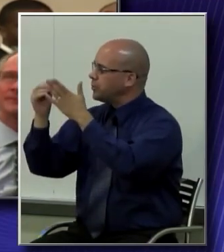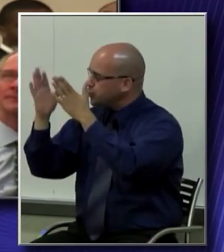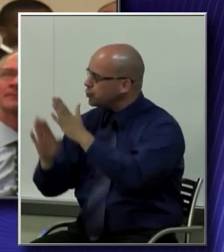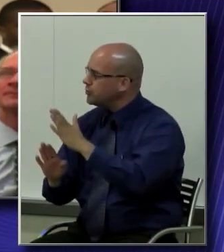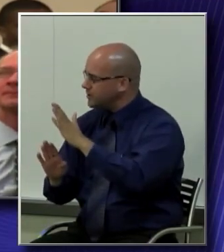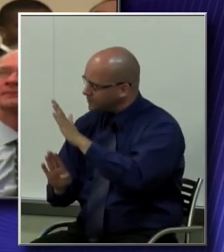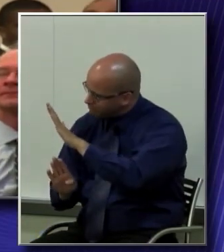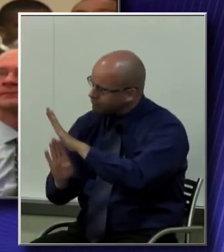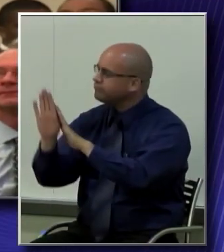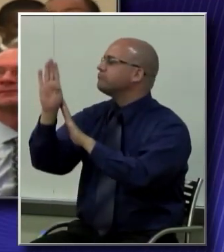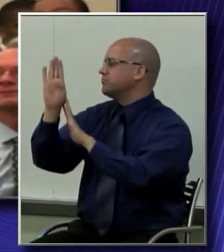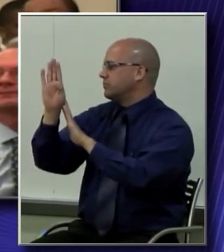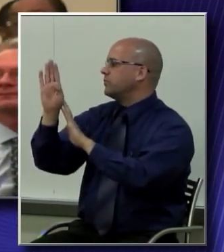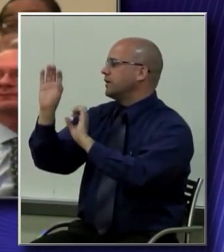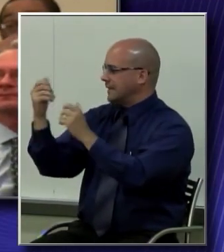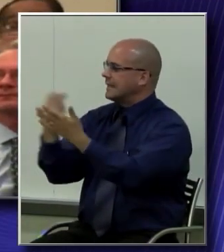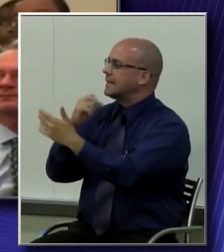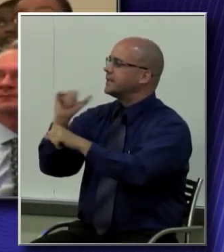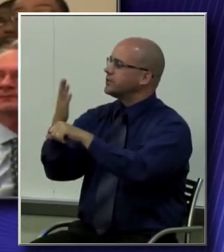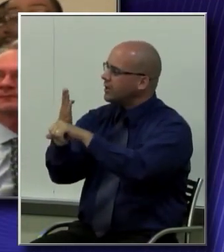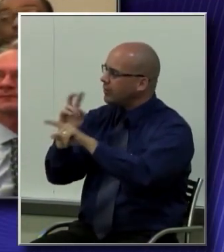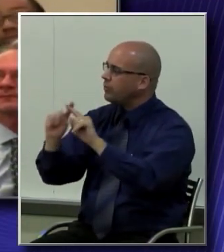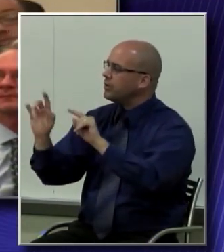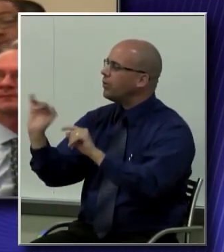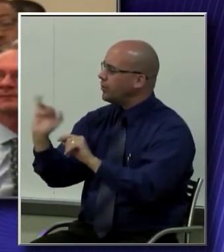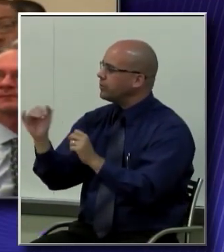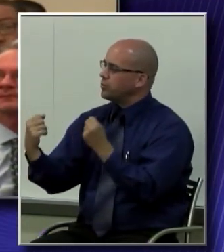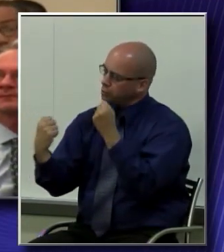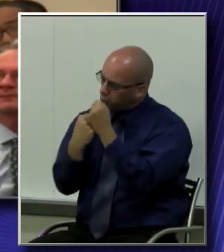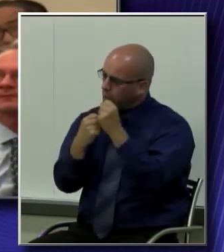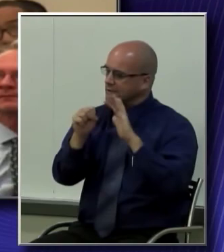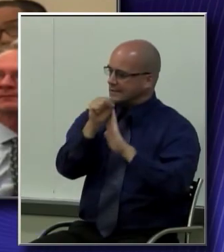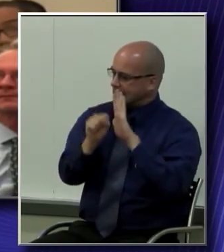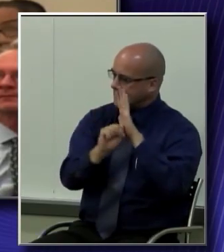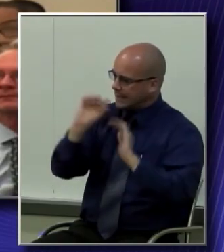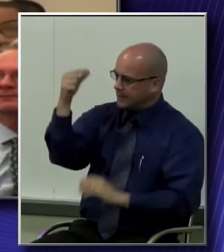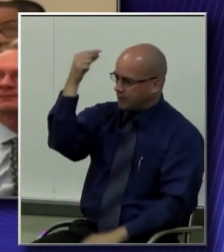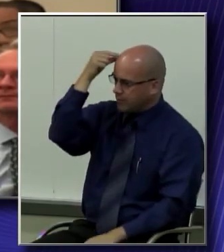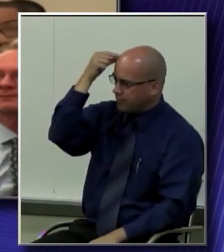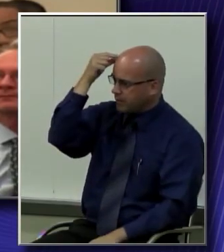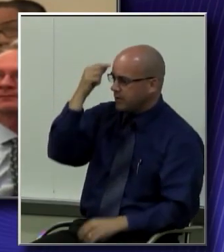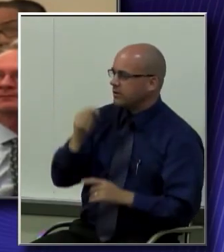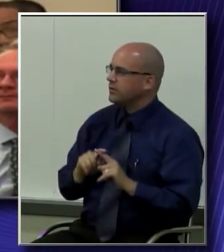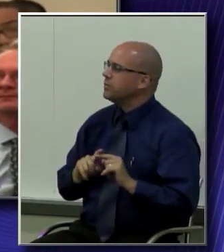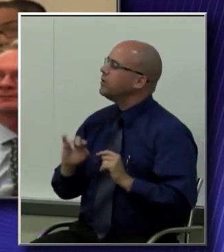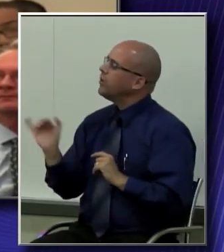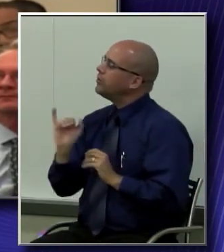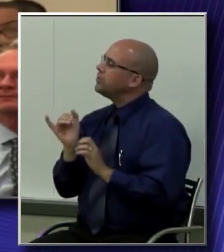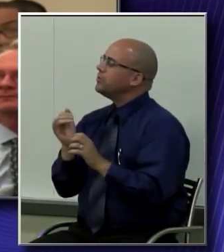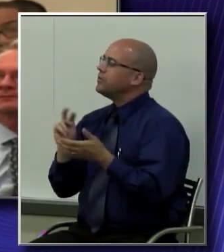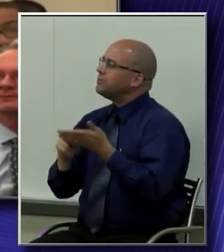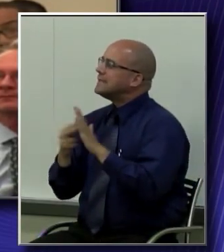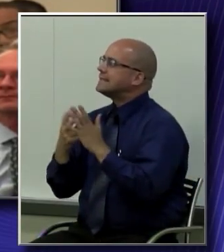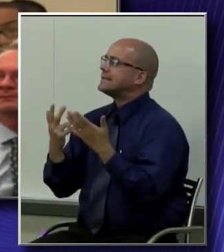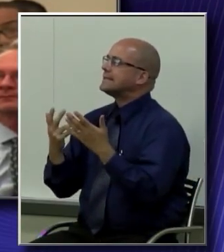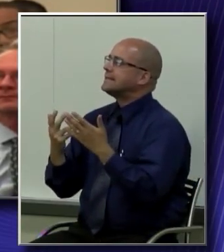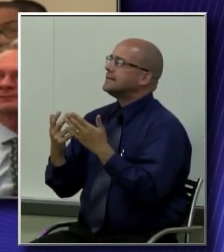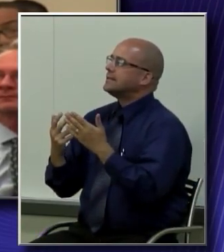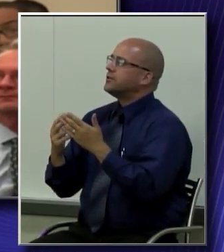the state on a number of dimensions. But it also means making sure that the services and research and